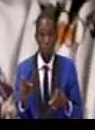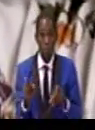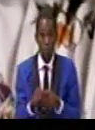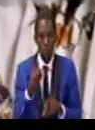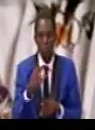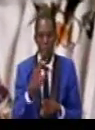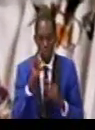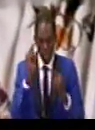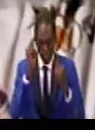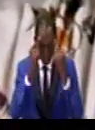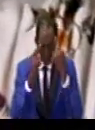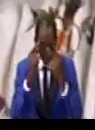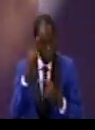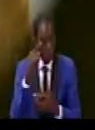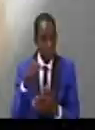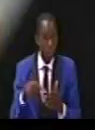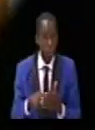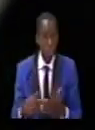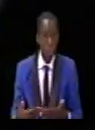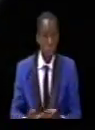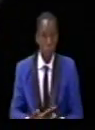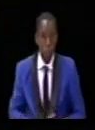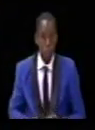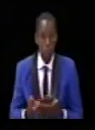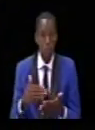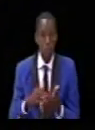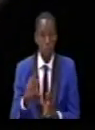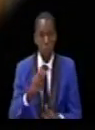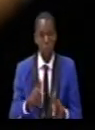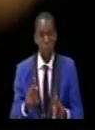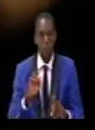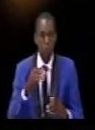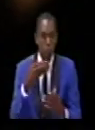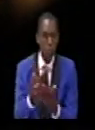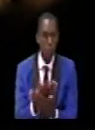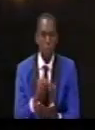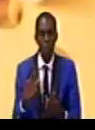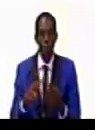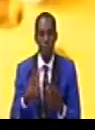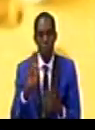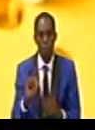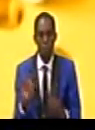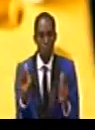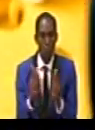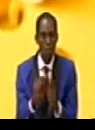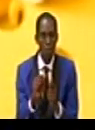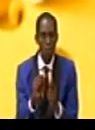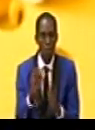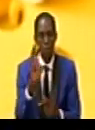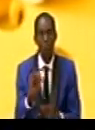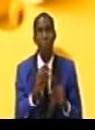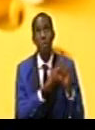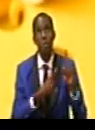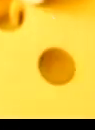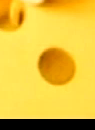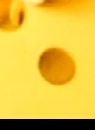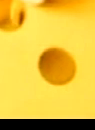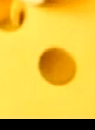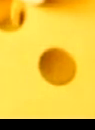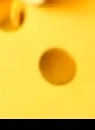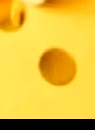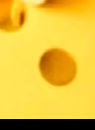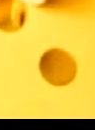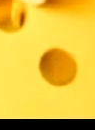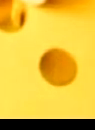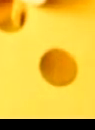for these newcomers and you are reaching out to them and touching their lives, the Lord too will be reaching out to you. As you take care of the